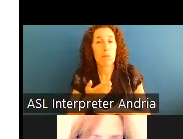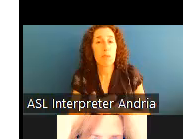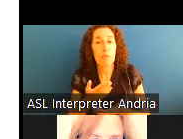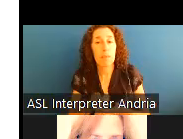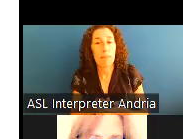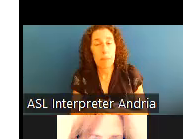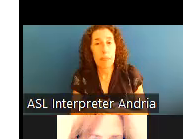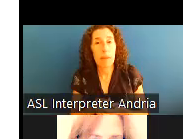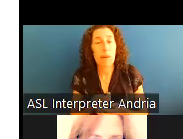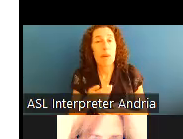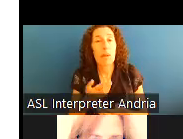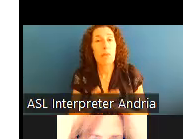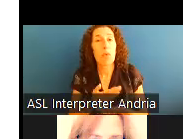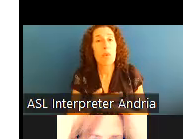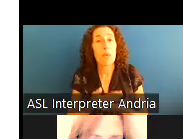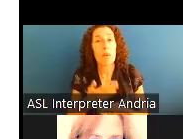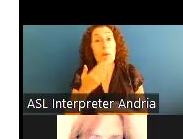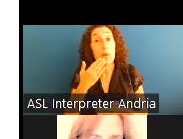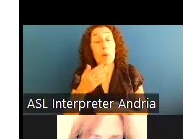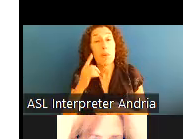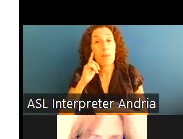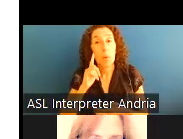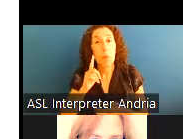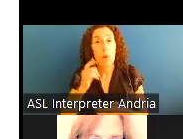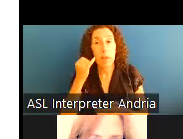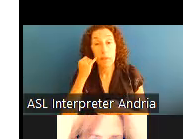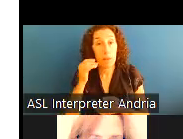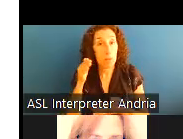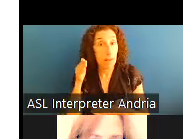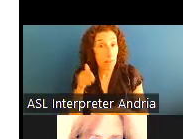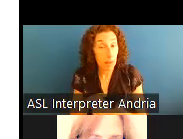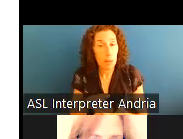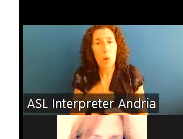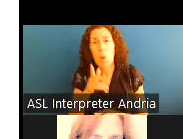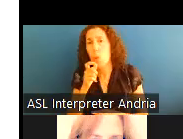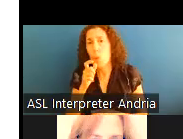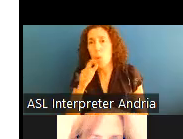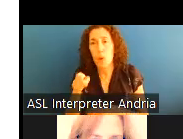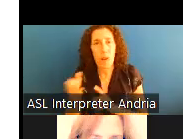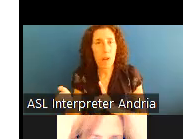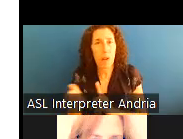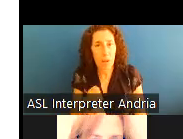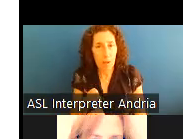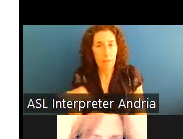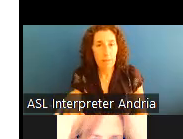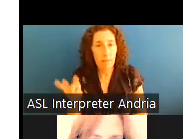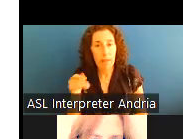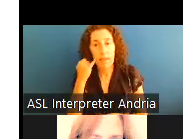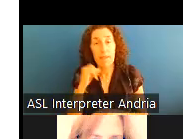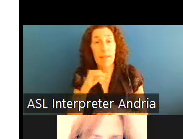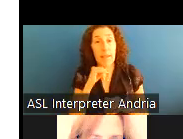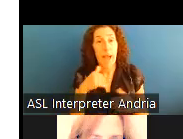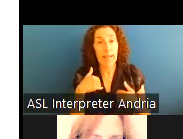the likelihood of obtaining DNA. As an advocate, one should never speak for the survivor or force them to